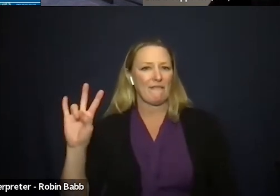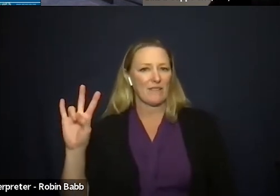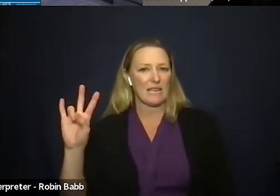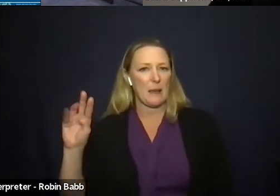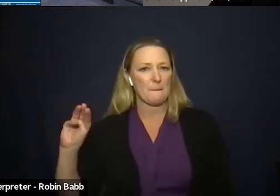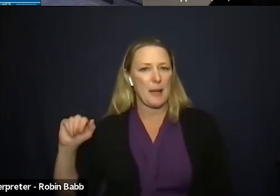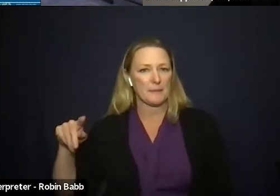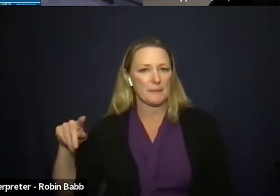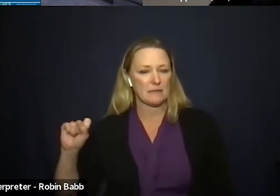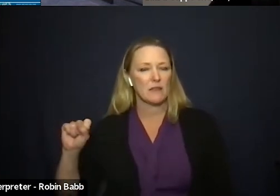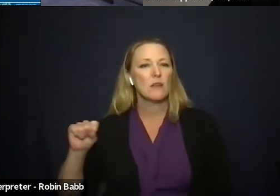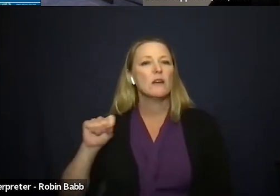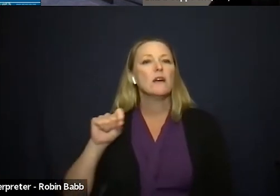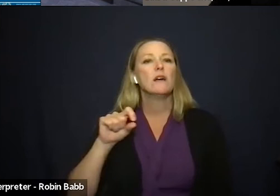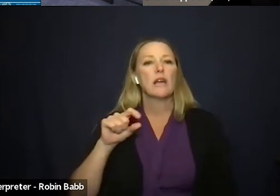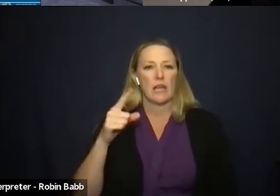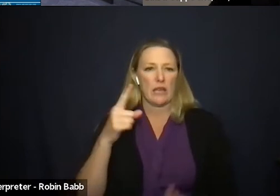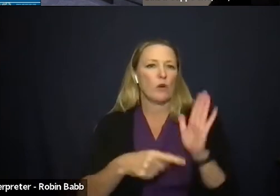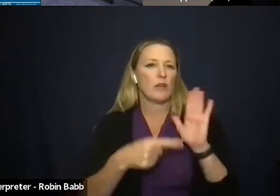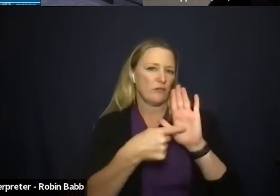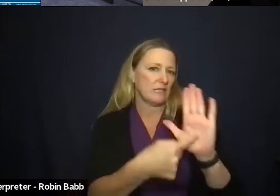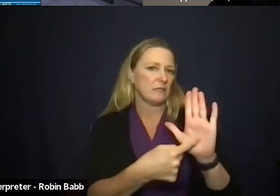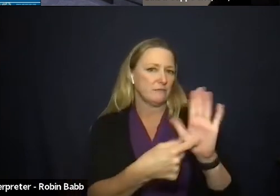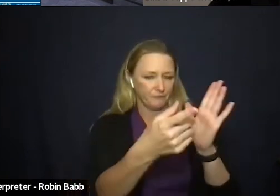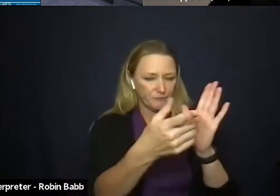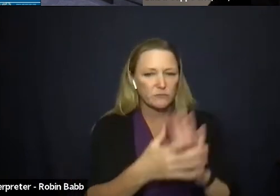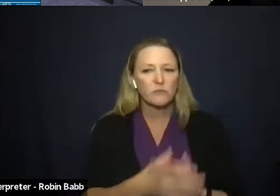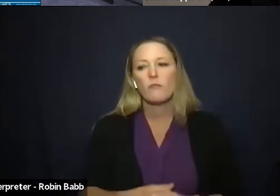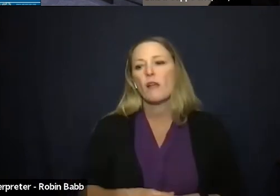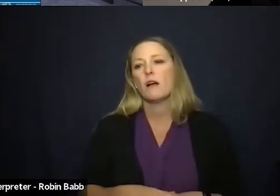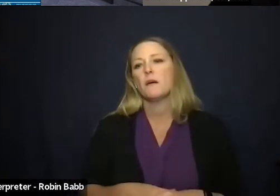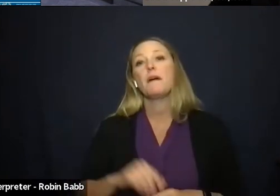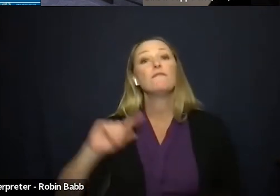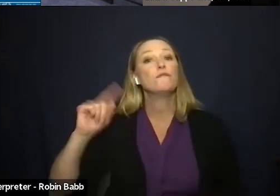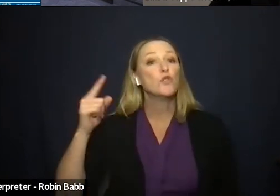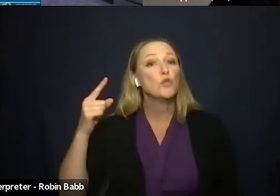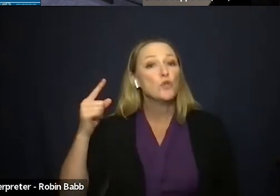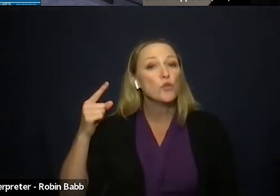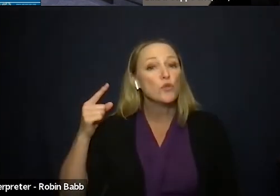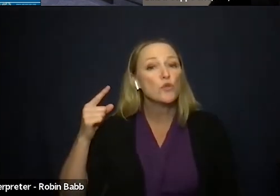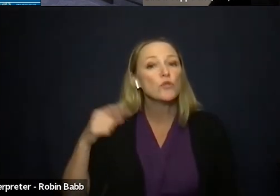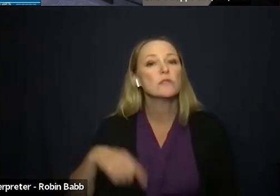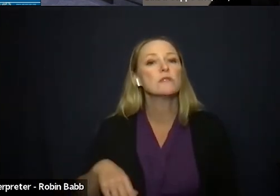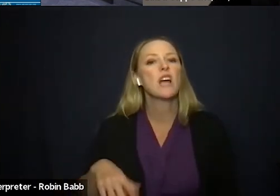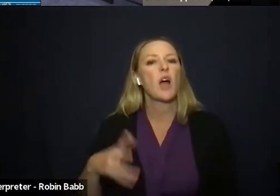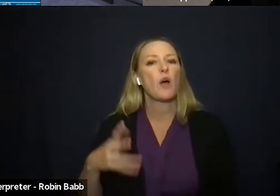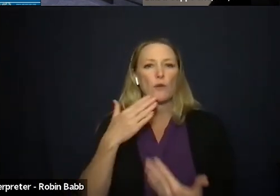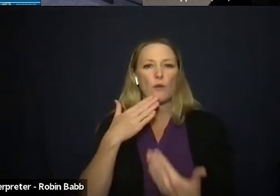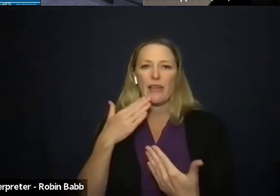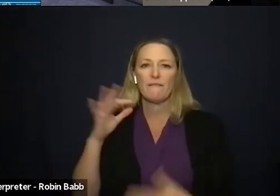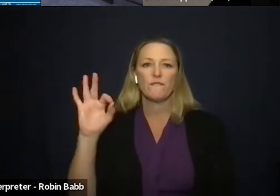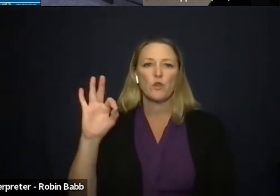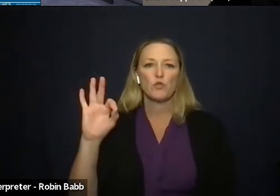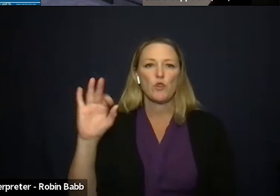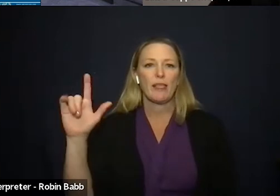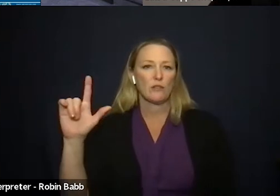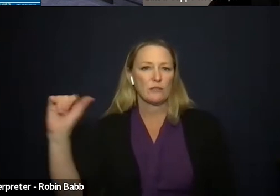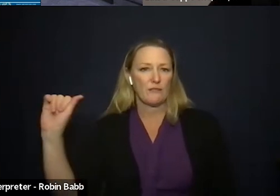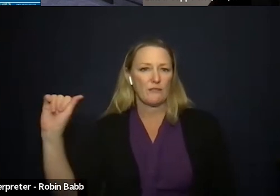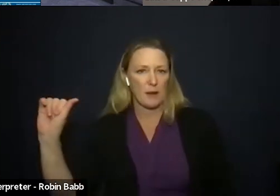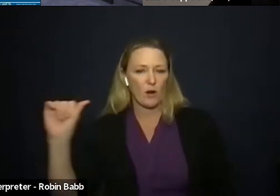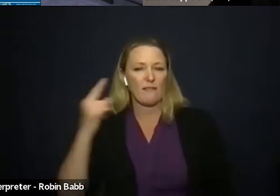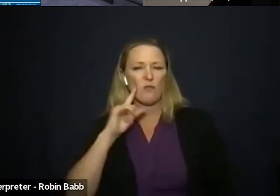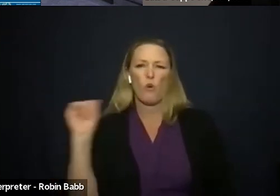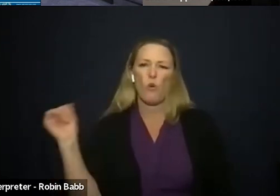maps and what you've been presented with first of all i want to thank the future leaders of america for all of their hard